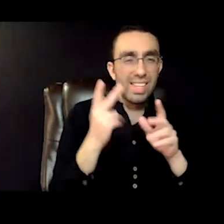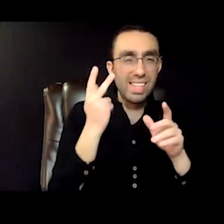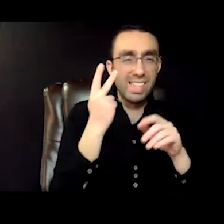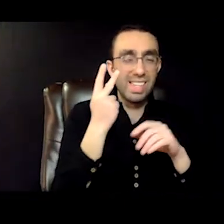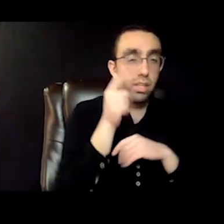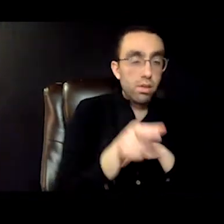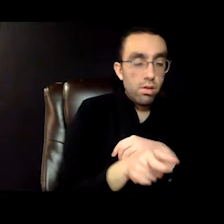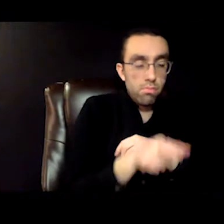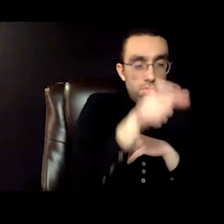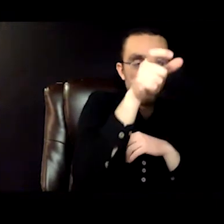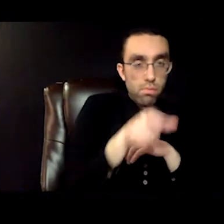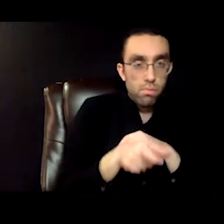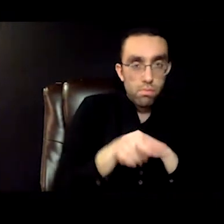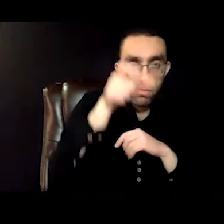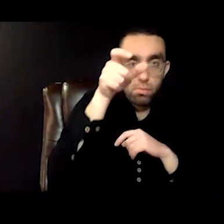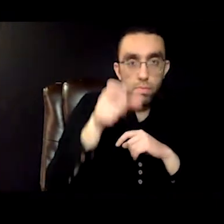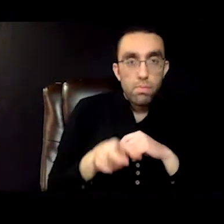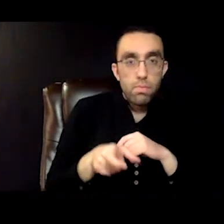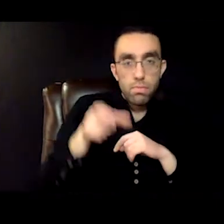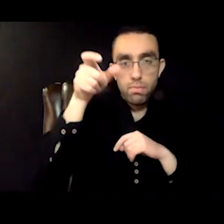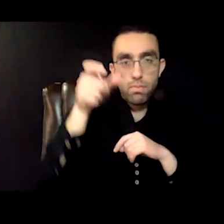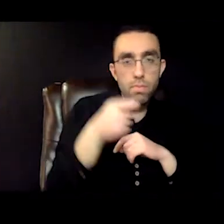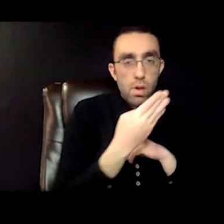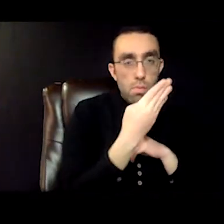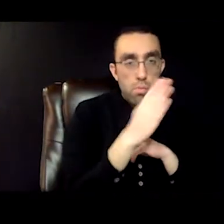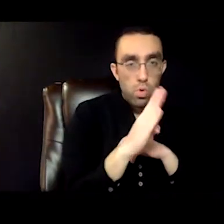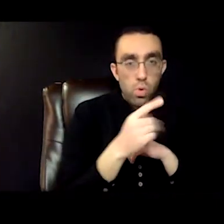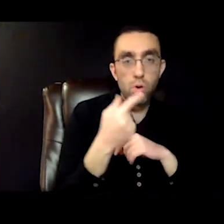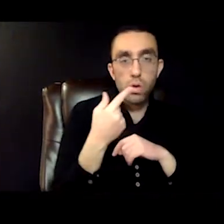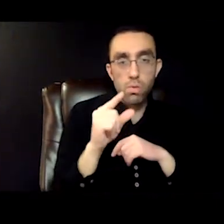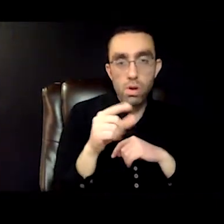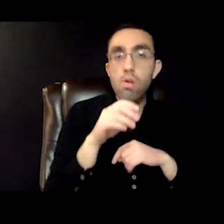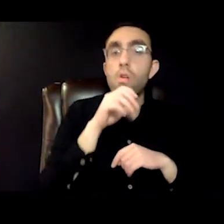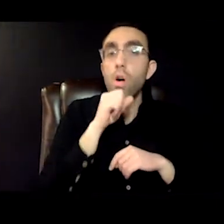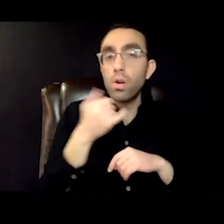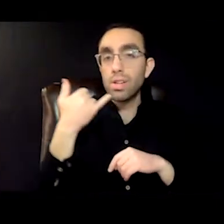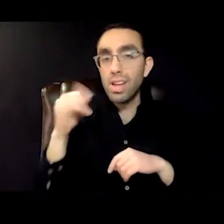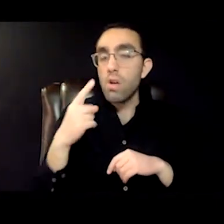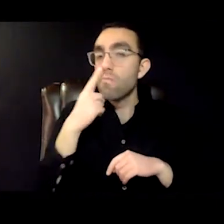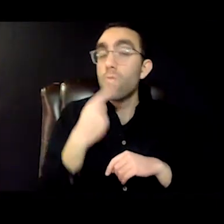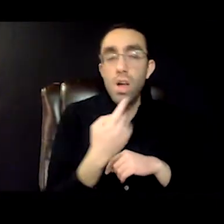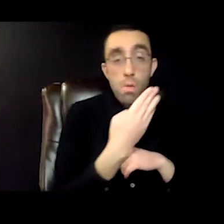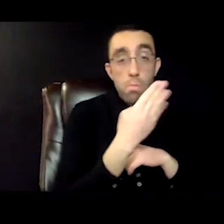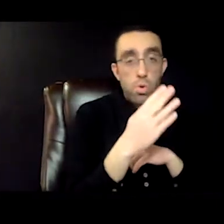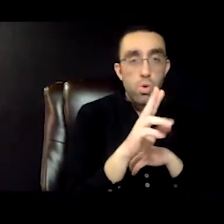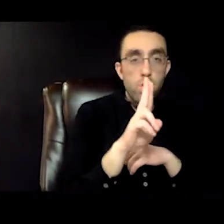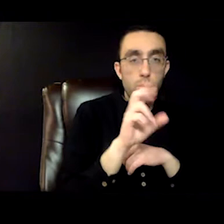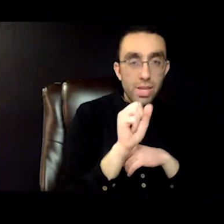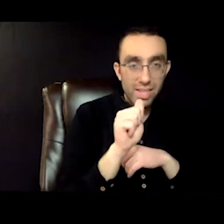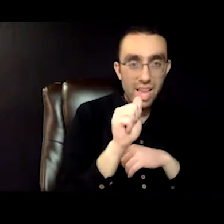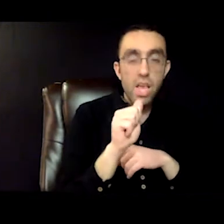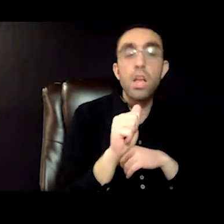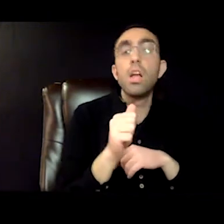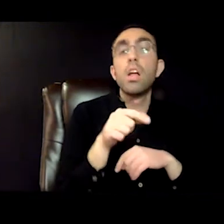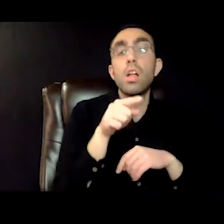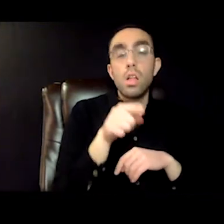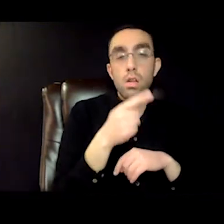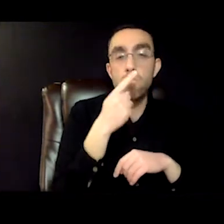here. There's blue, green, yellow, orange, red. The blue is USA, the green is China, the yellow is